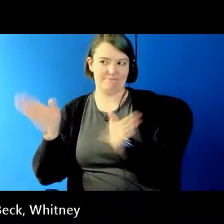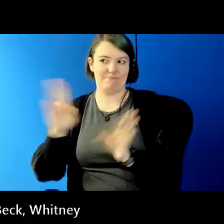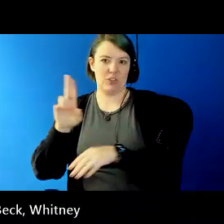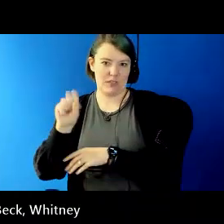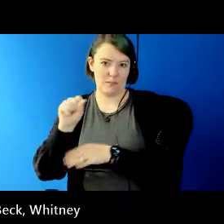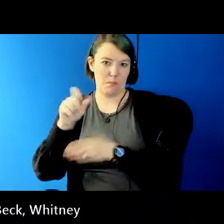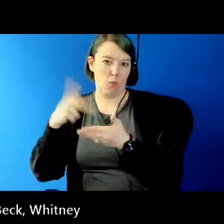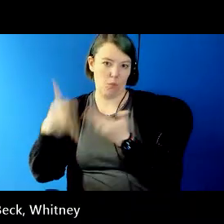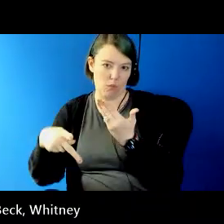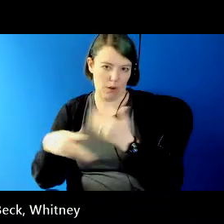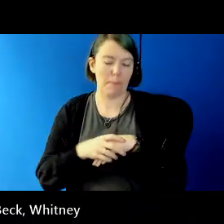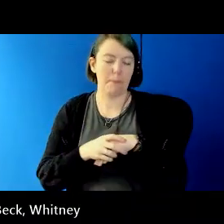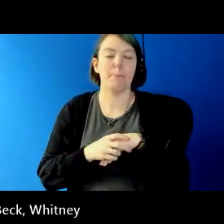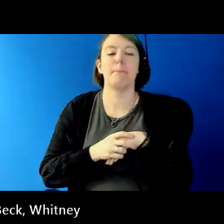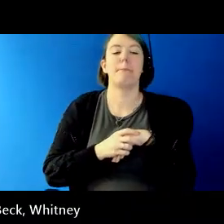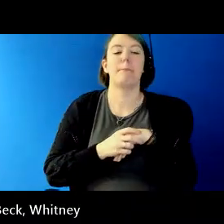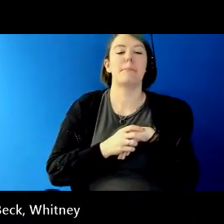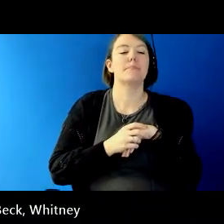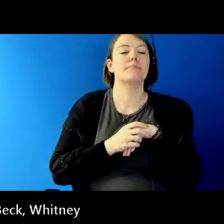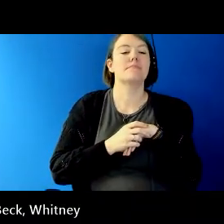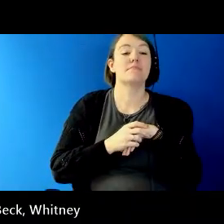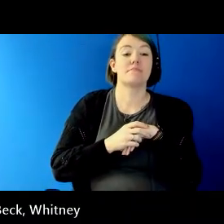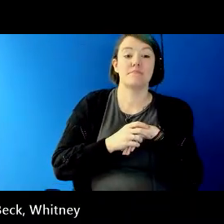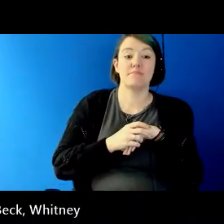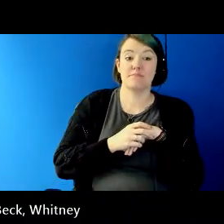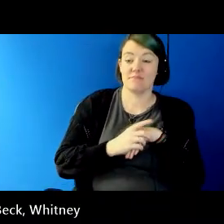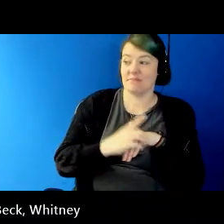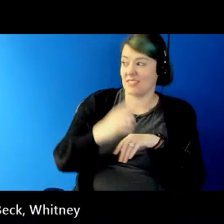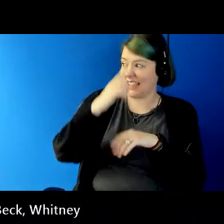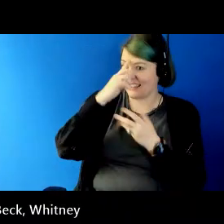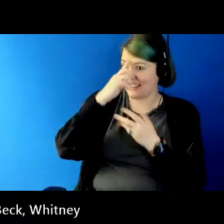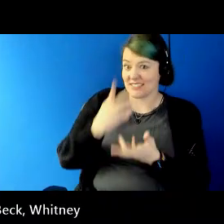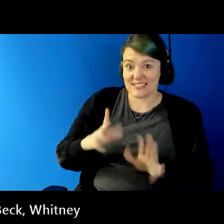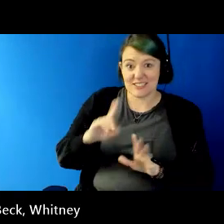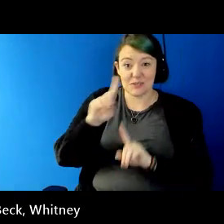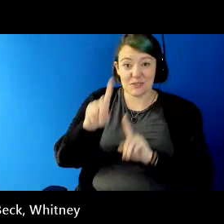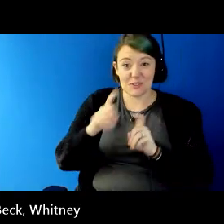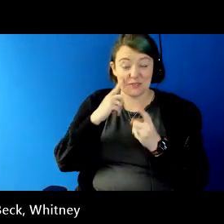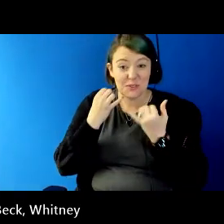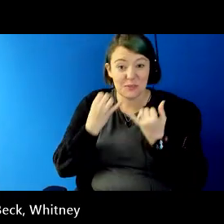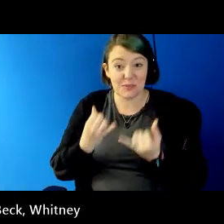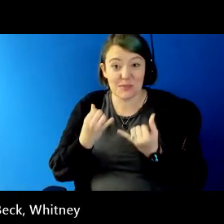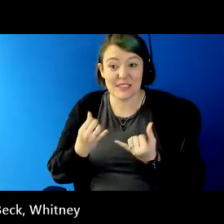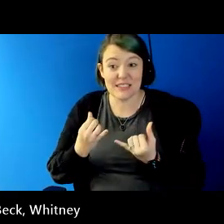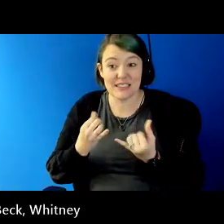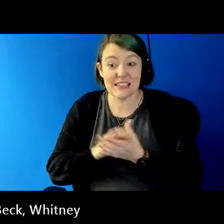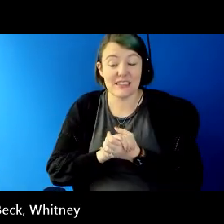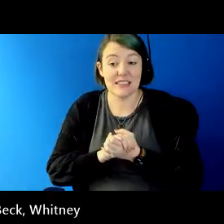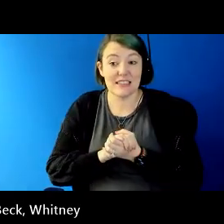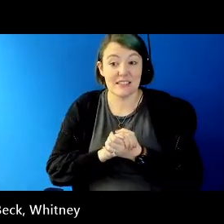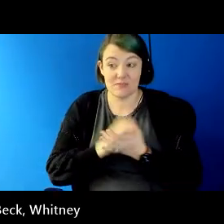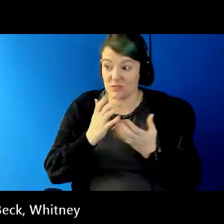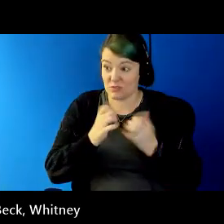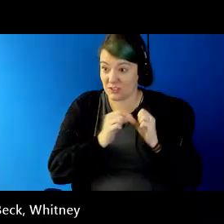Okay. Allison, I think that's the questions that we've got right now. Do we want to move